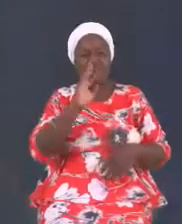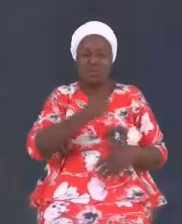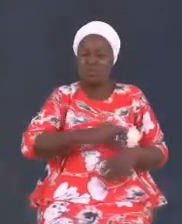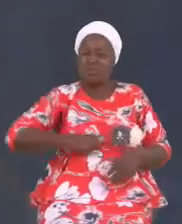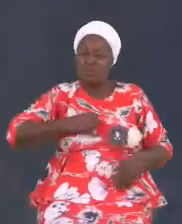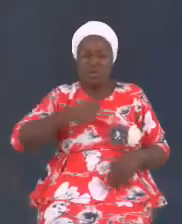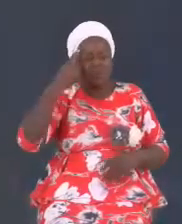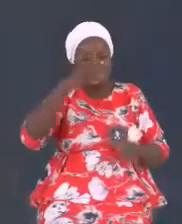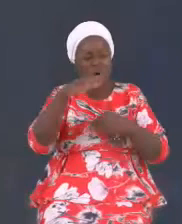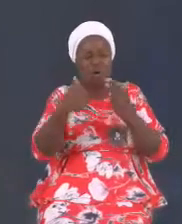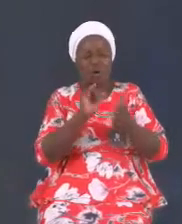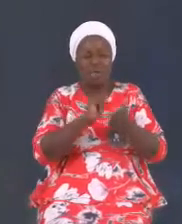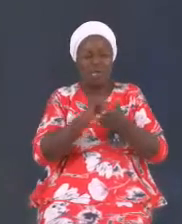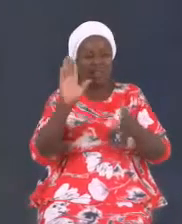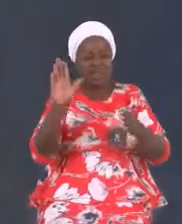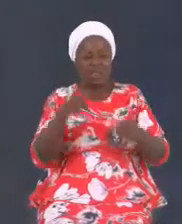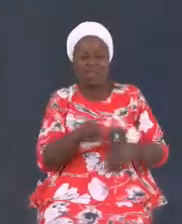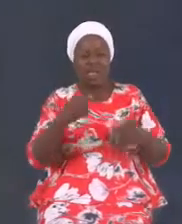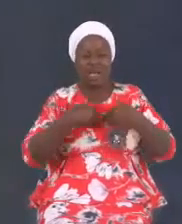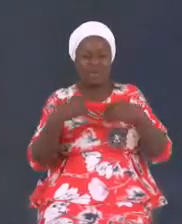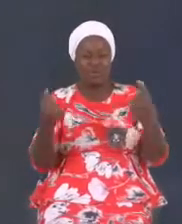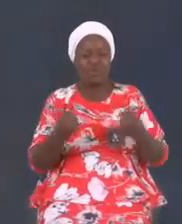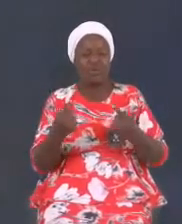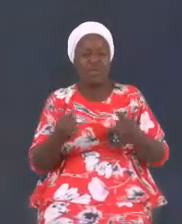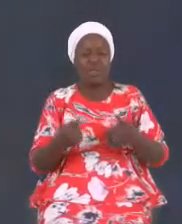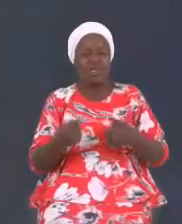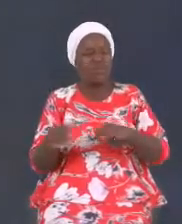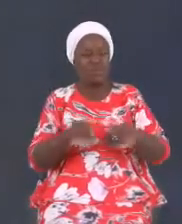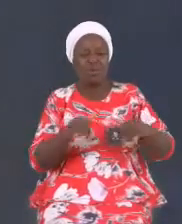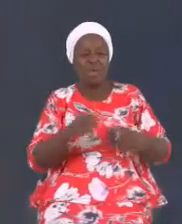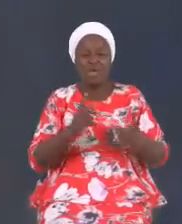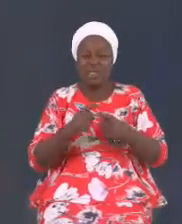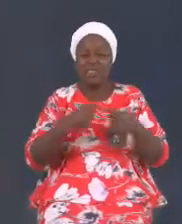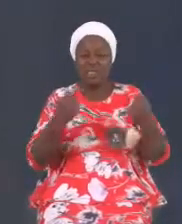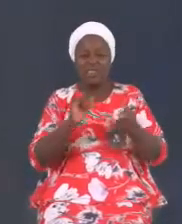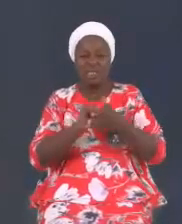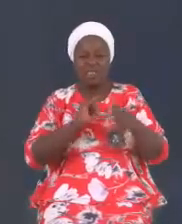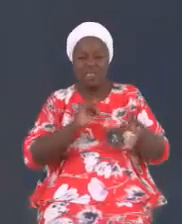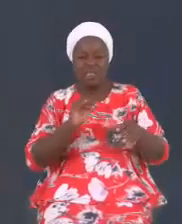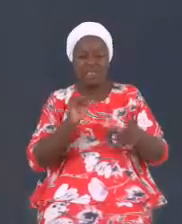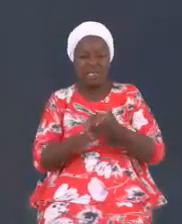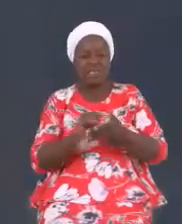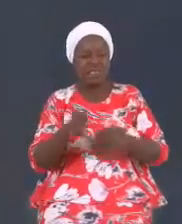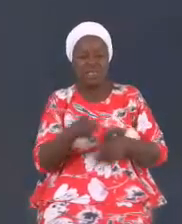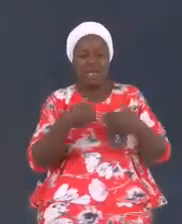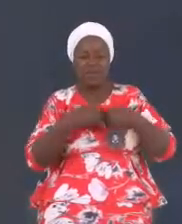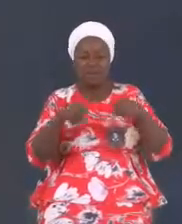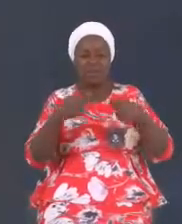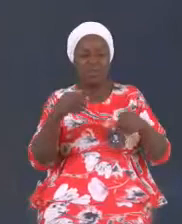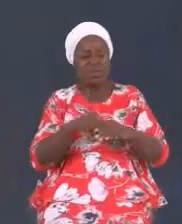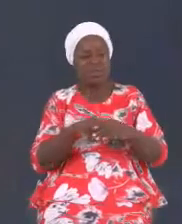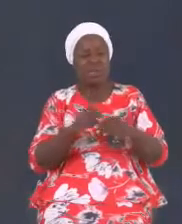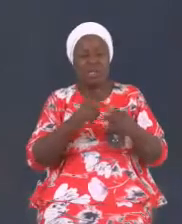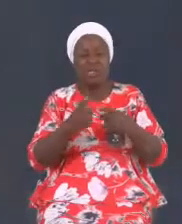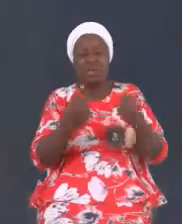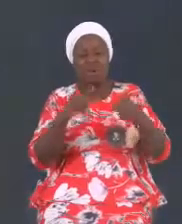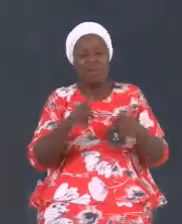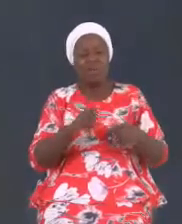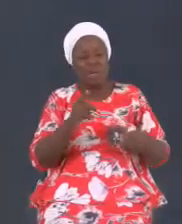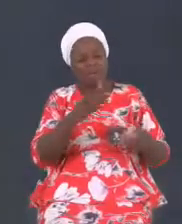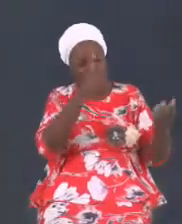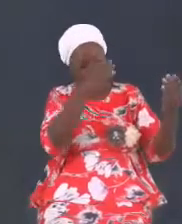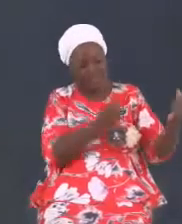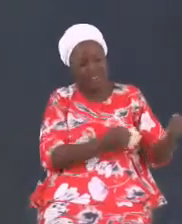they have committed. And they come by faith, knowing whosoever comes to you, you will for